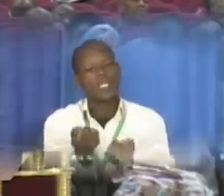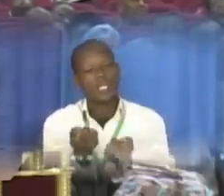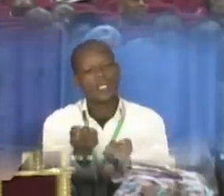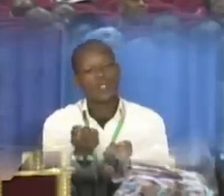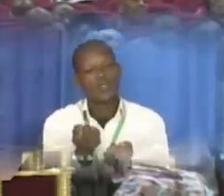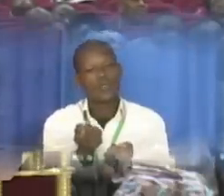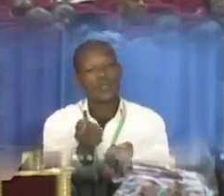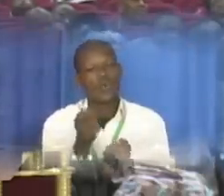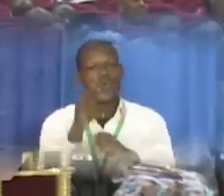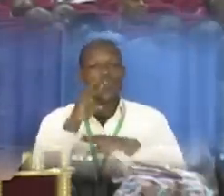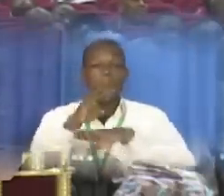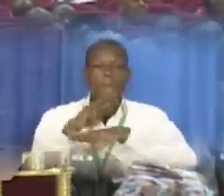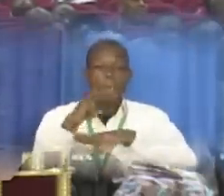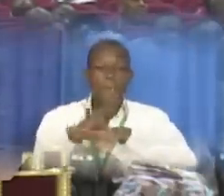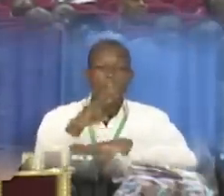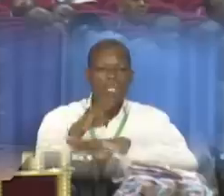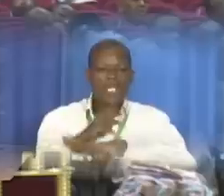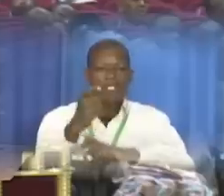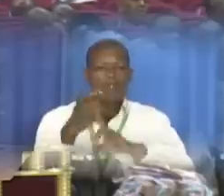message from a friend of mine